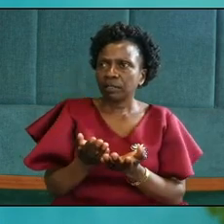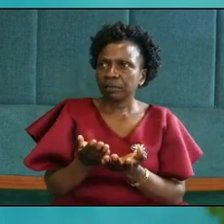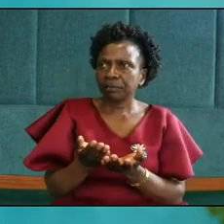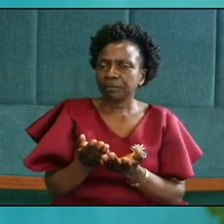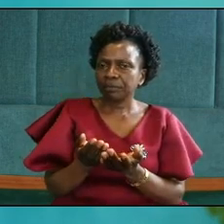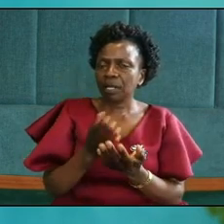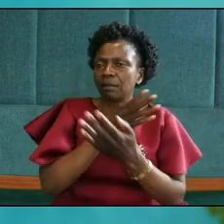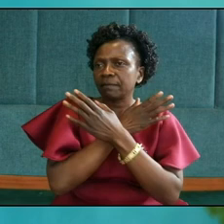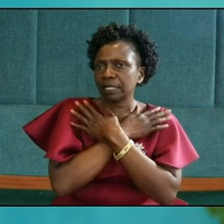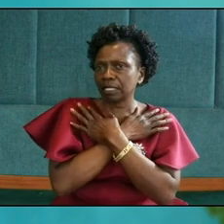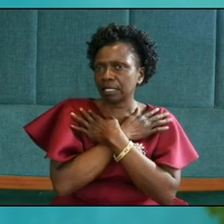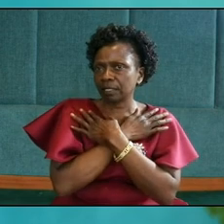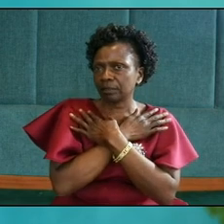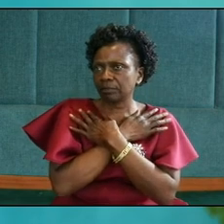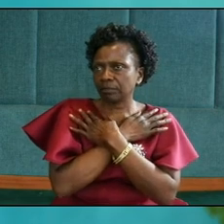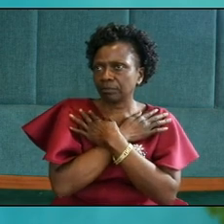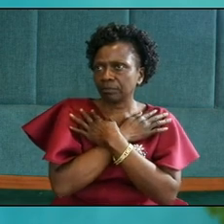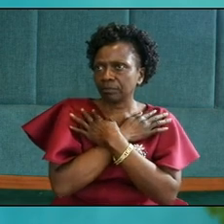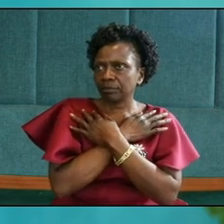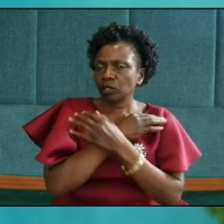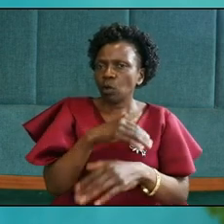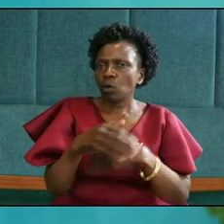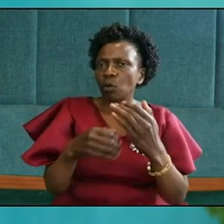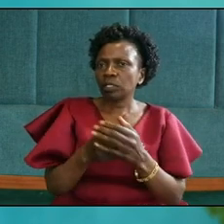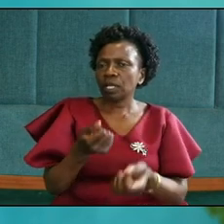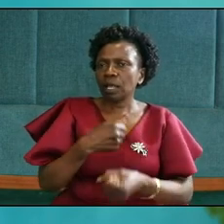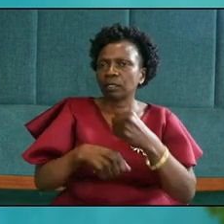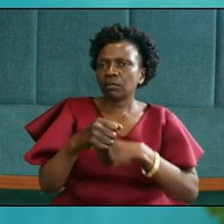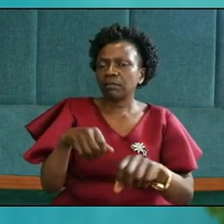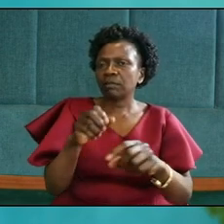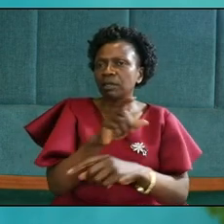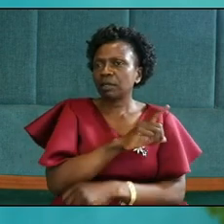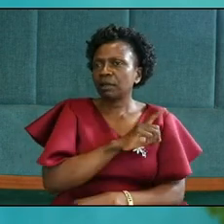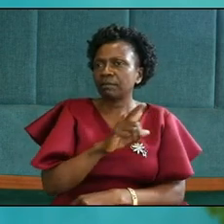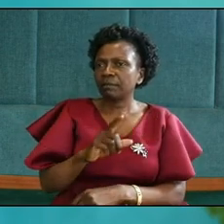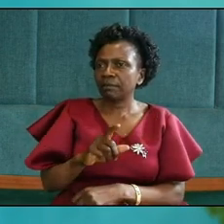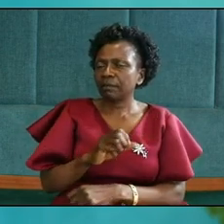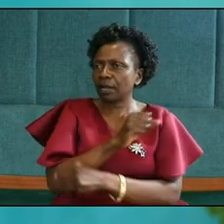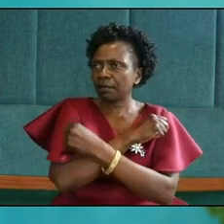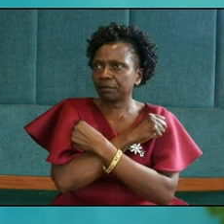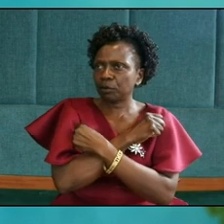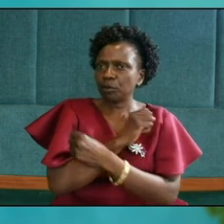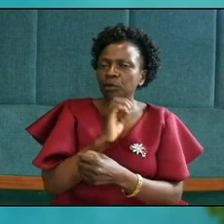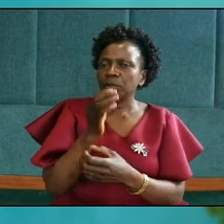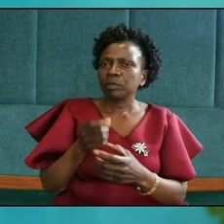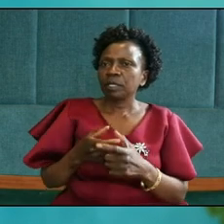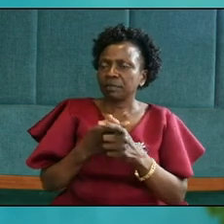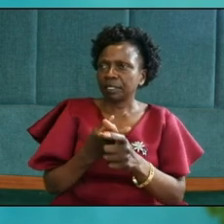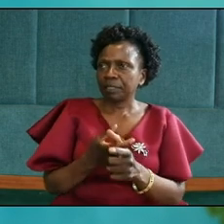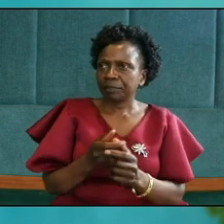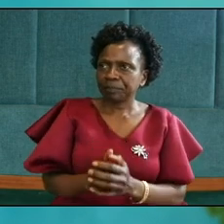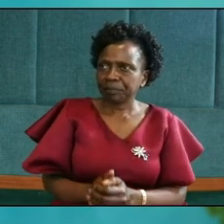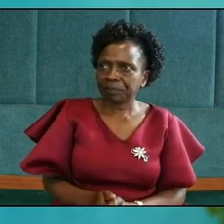friends, all acts of love will be recognized in heaven. Let us be living like